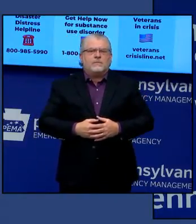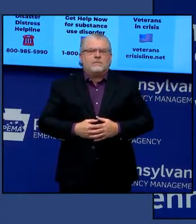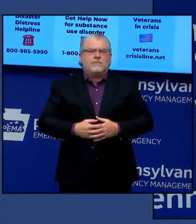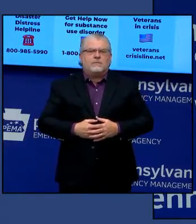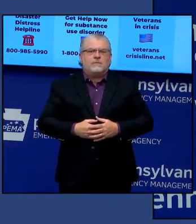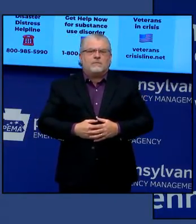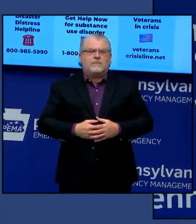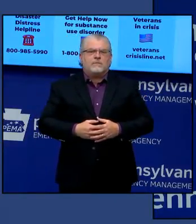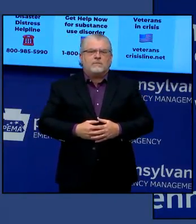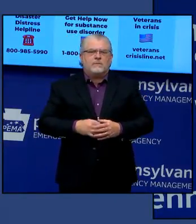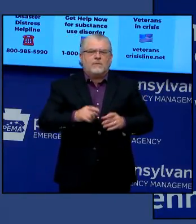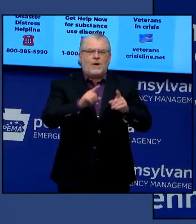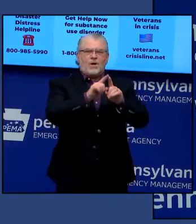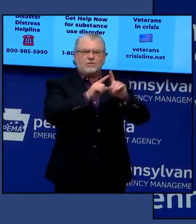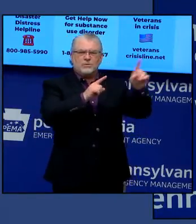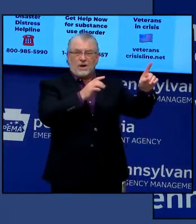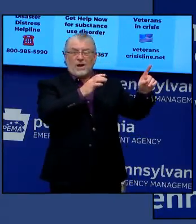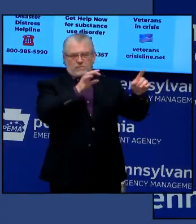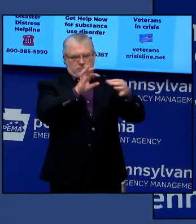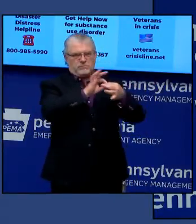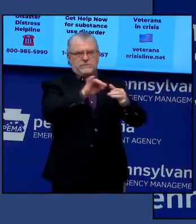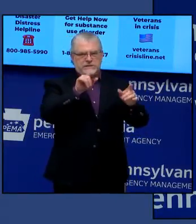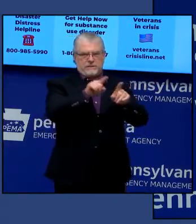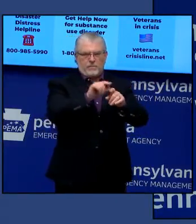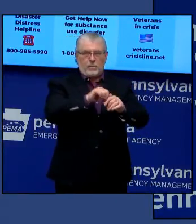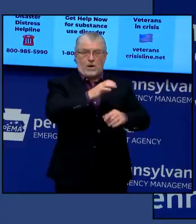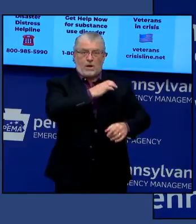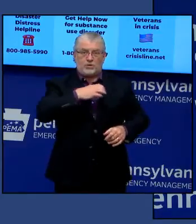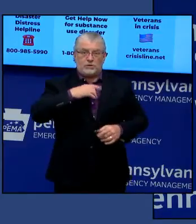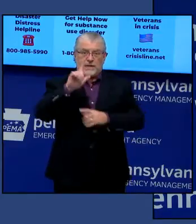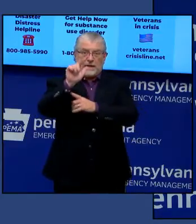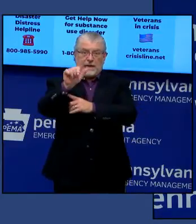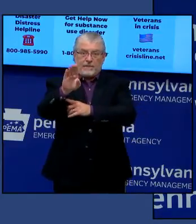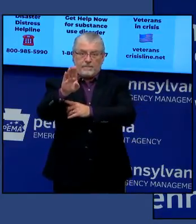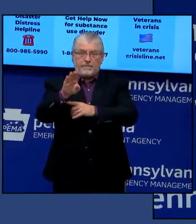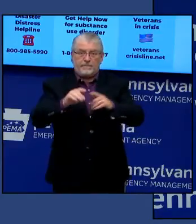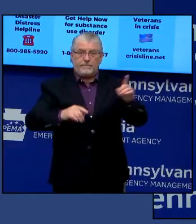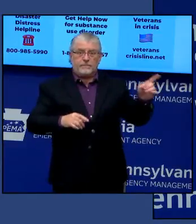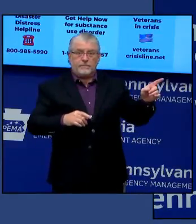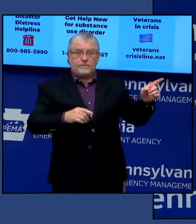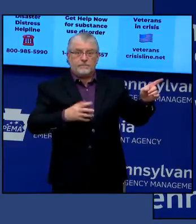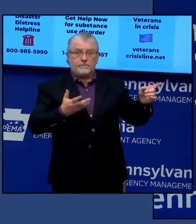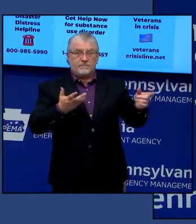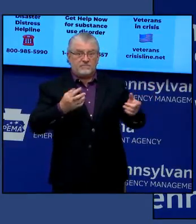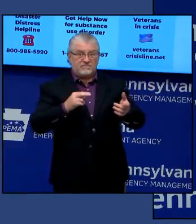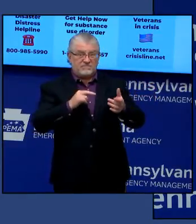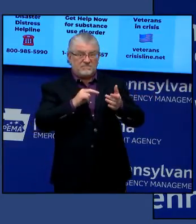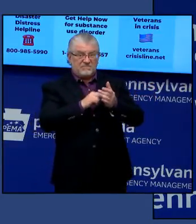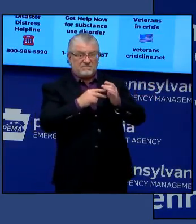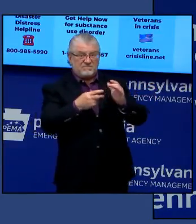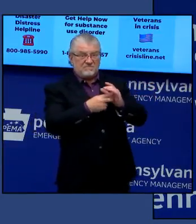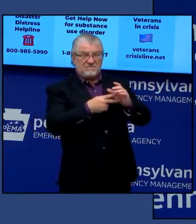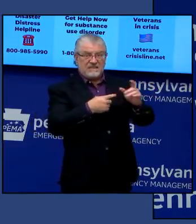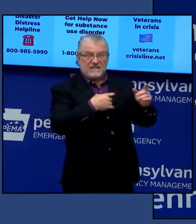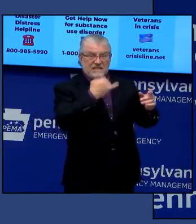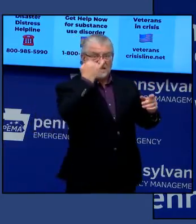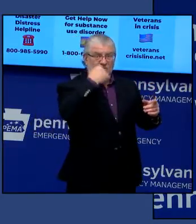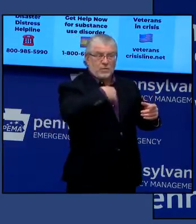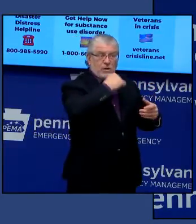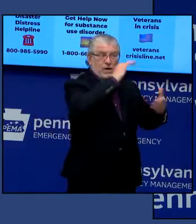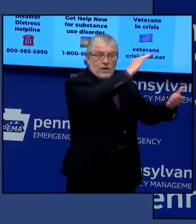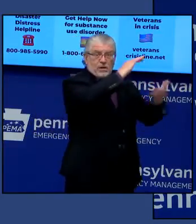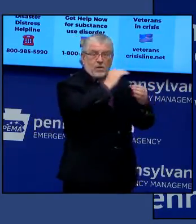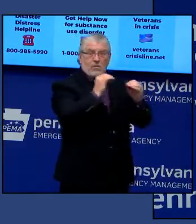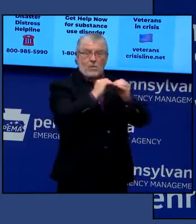does this have on the state's ability to fight the pandemic, especially in the southeast portion of the state, and reopen on a regional basis beginning May 8th? So